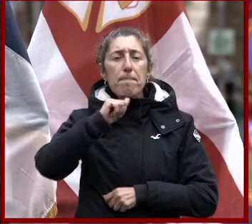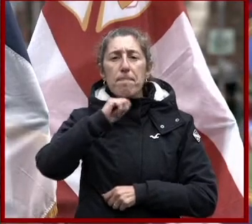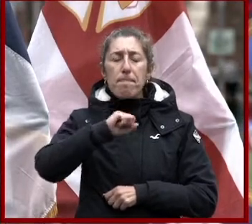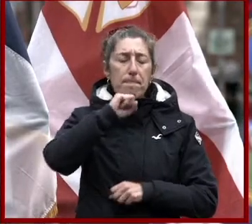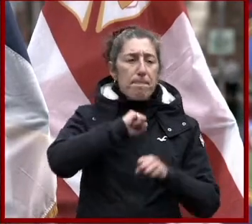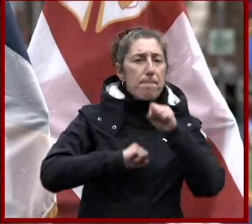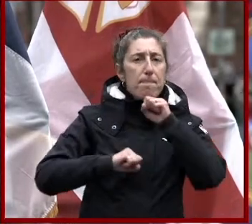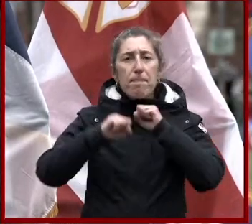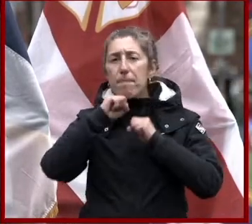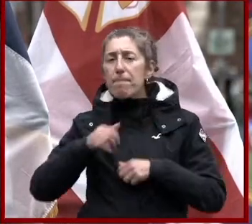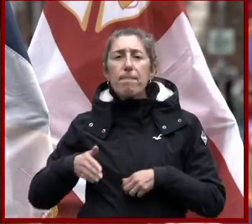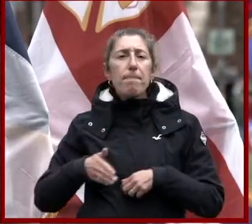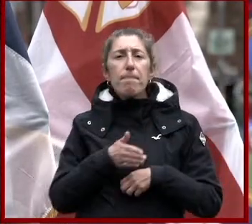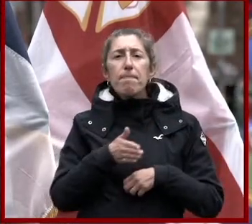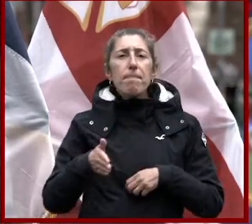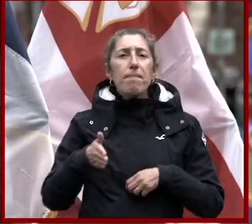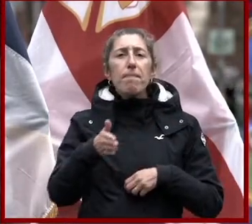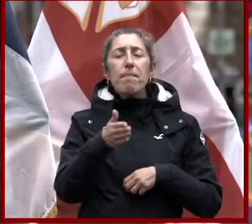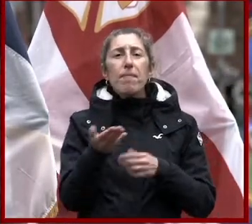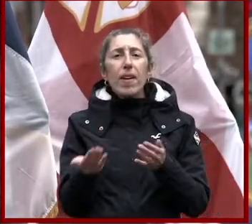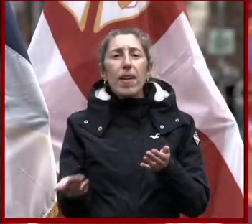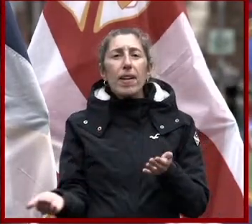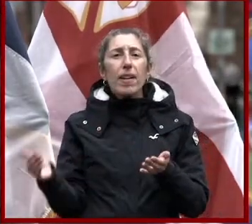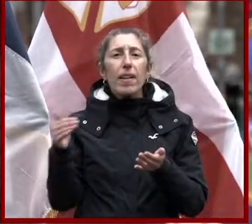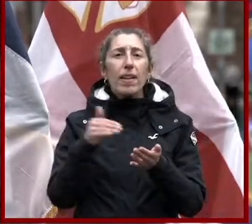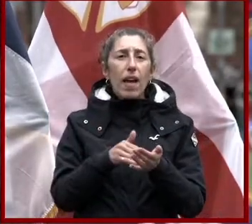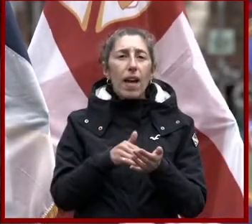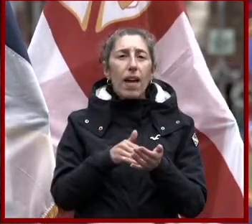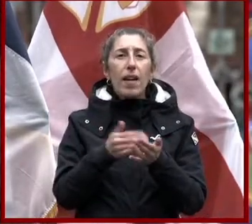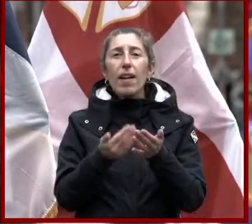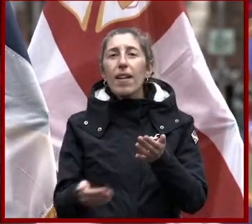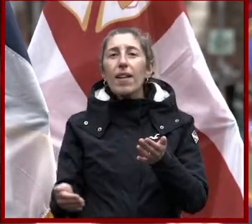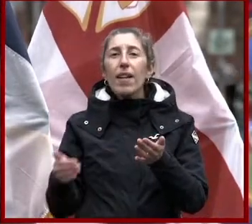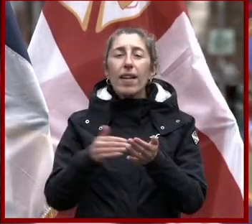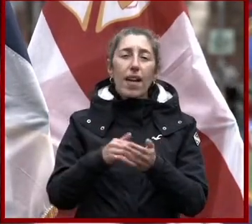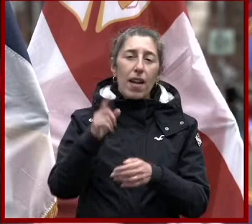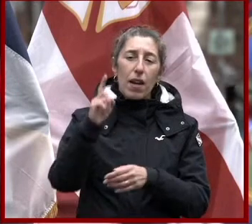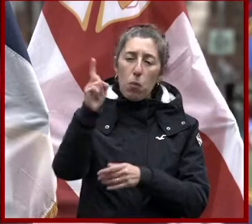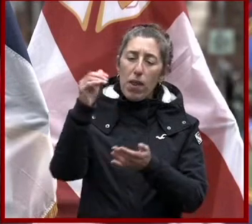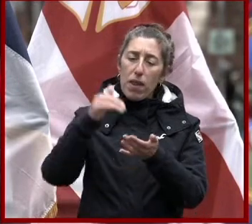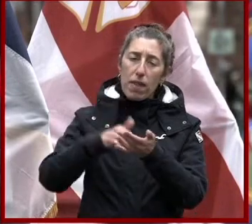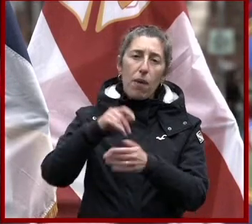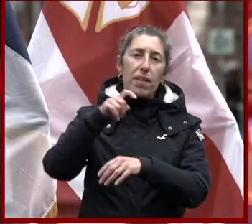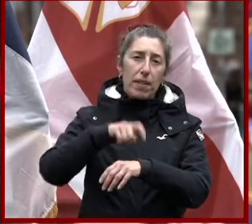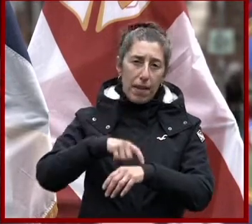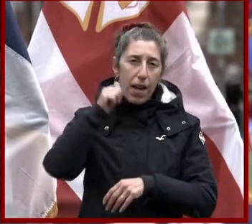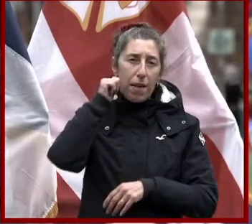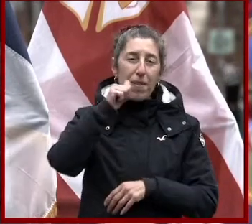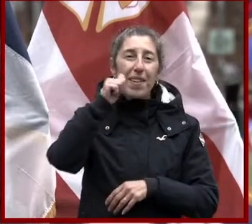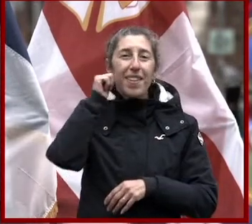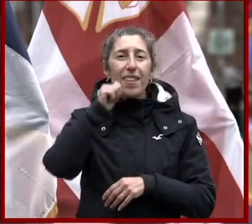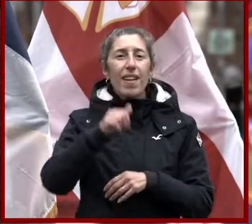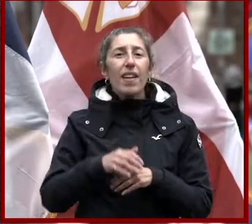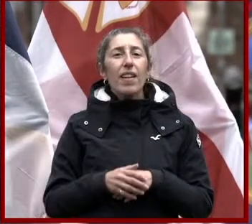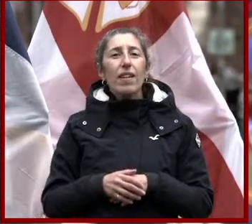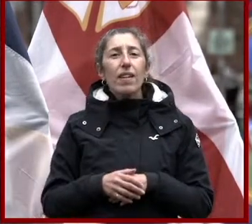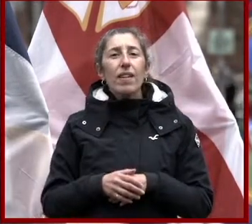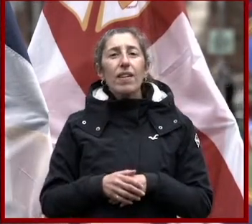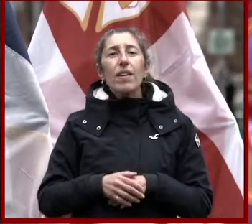up, and I'll do it a thousand times again. For